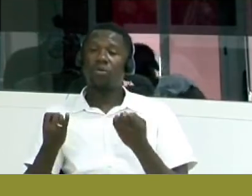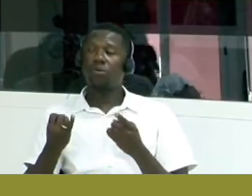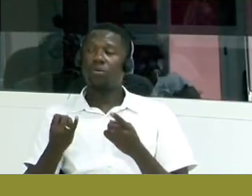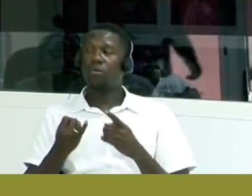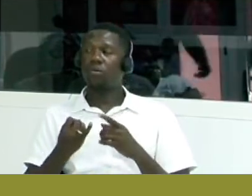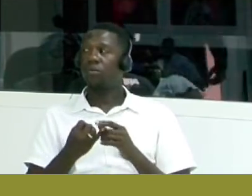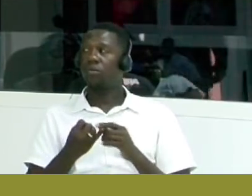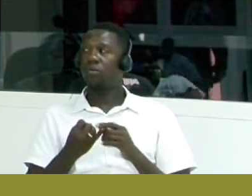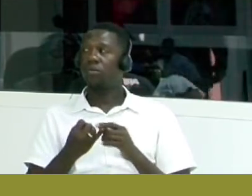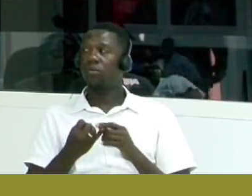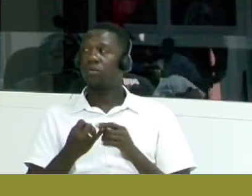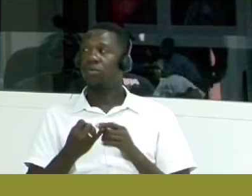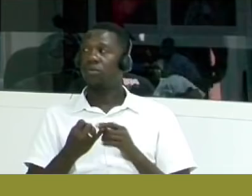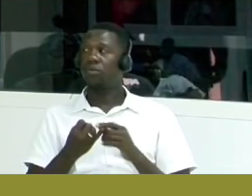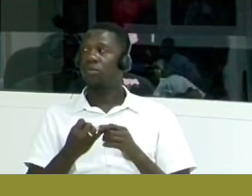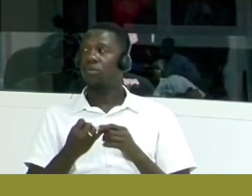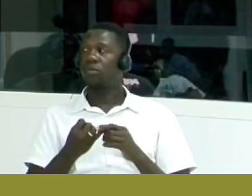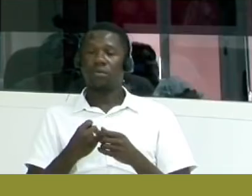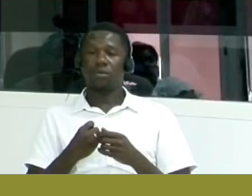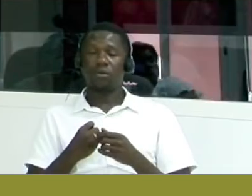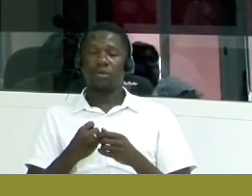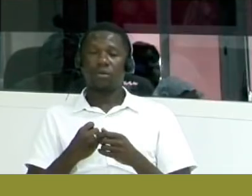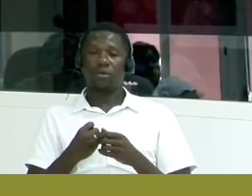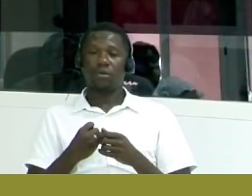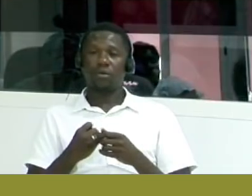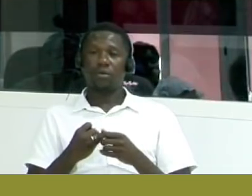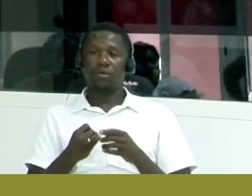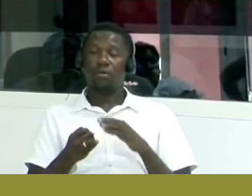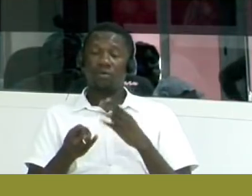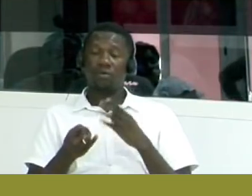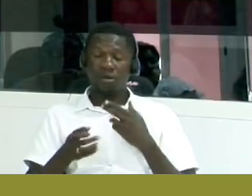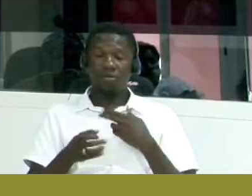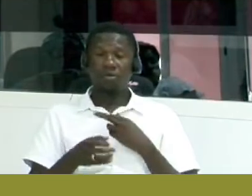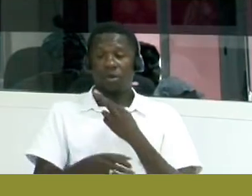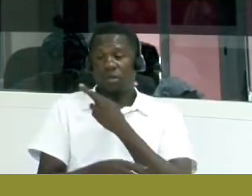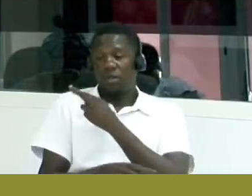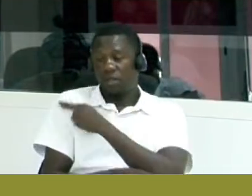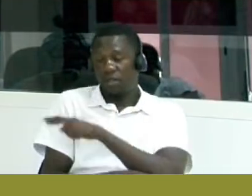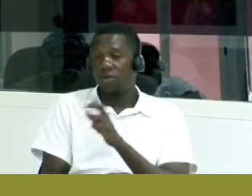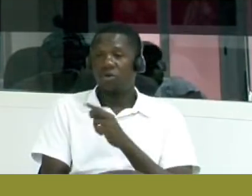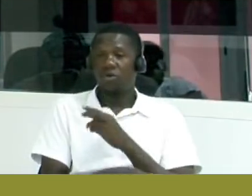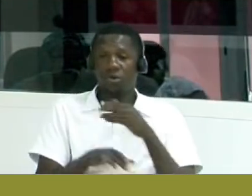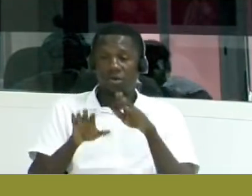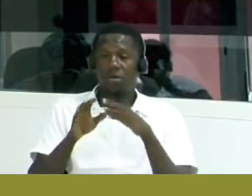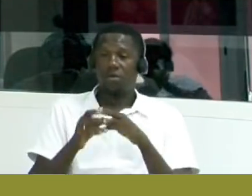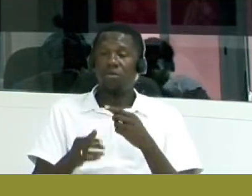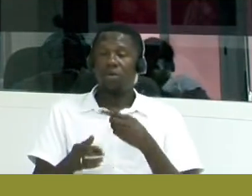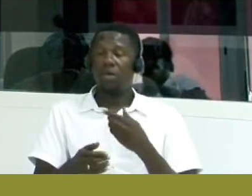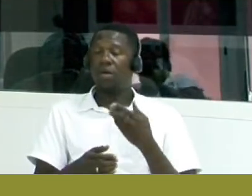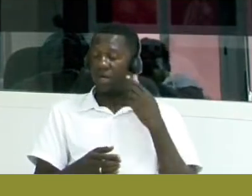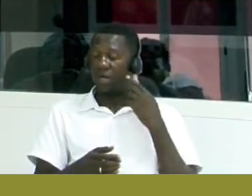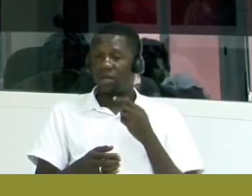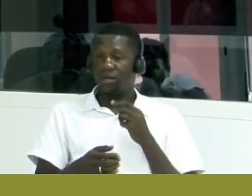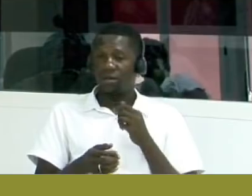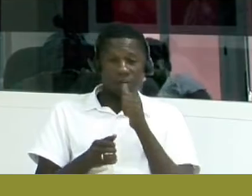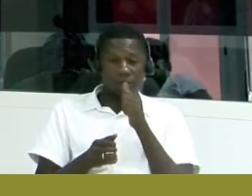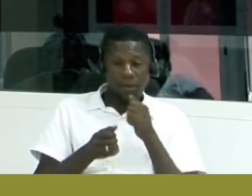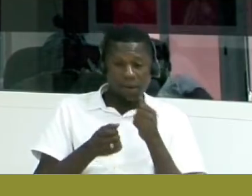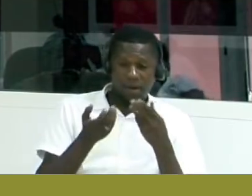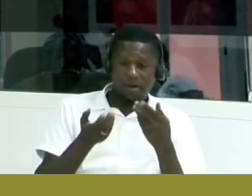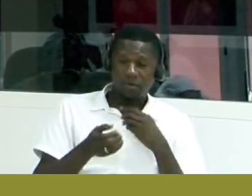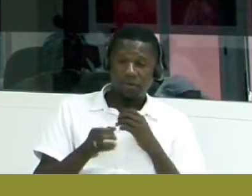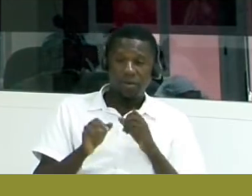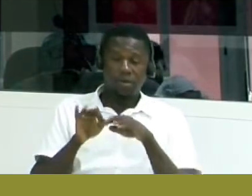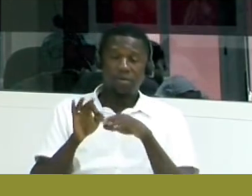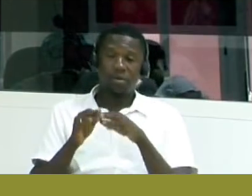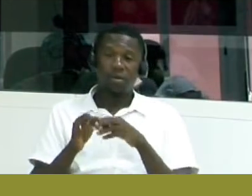I mean, unfortunately, I was retired, not dismissed. But I had rumor that I was supposed to have been dismissed, But at